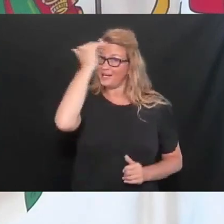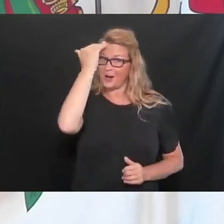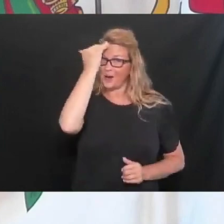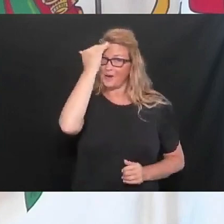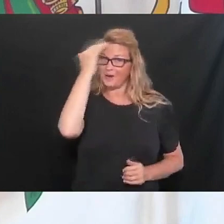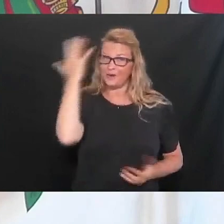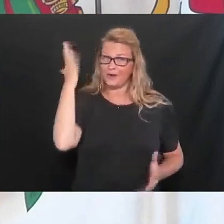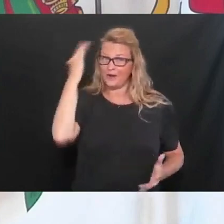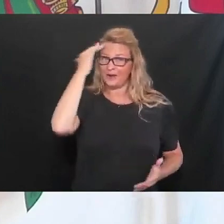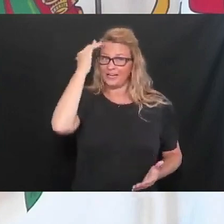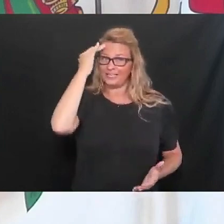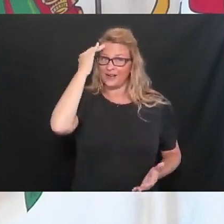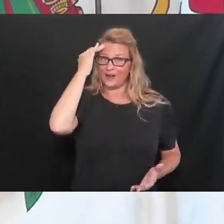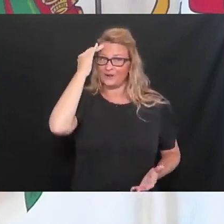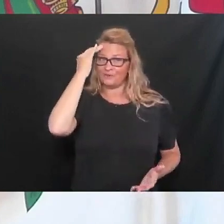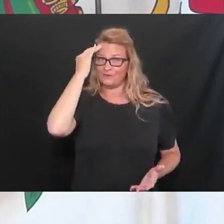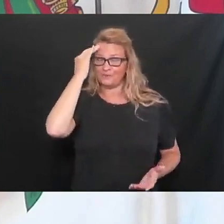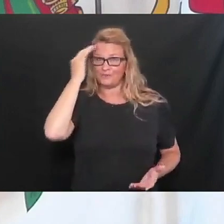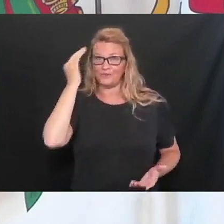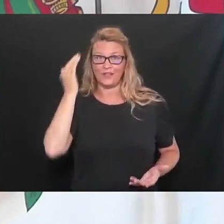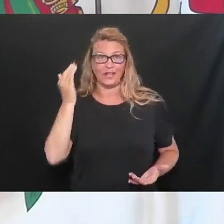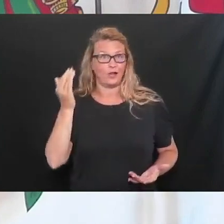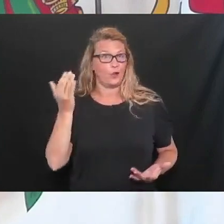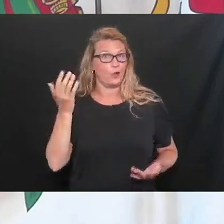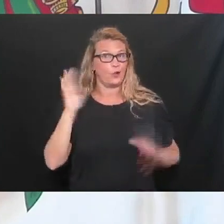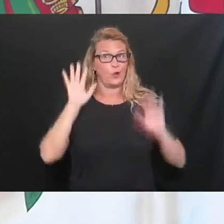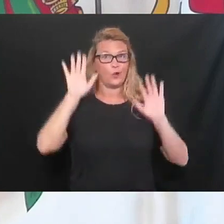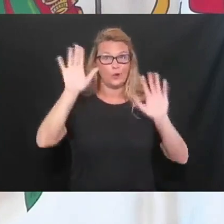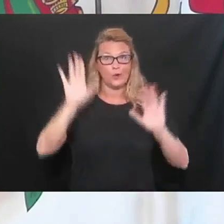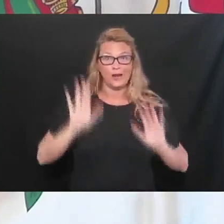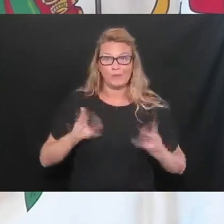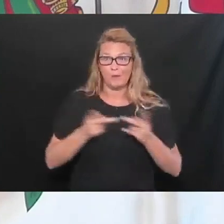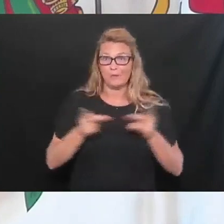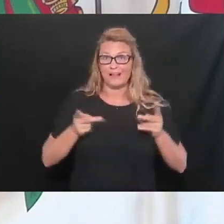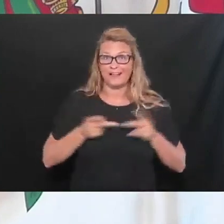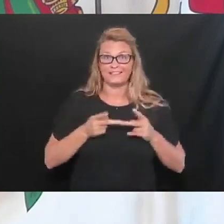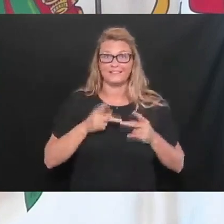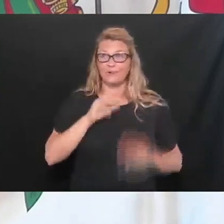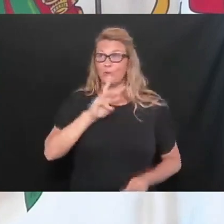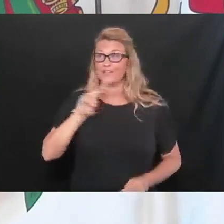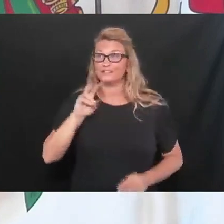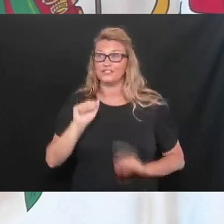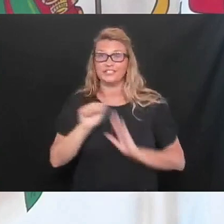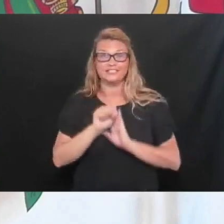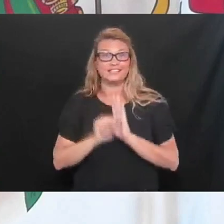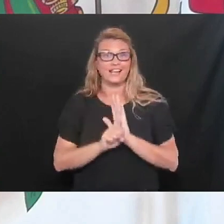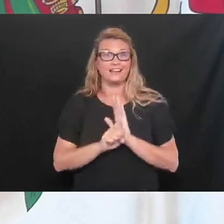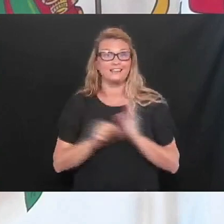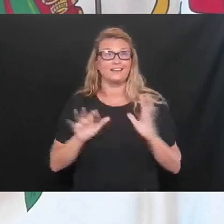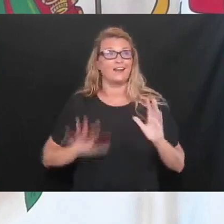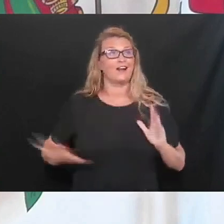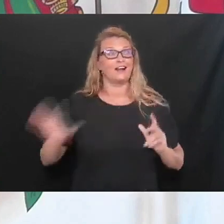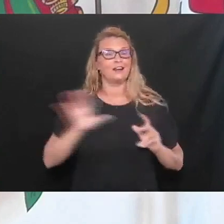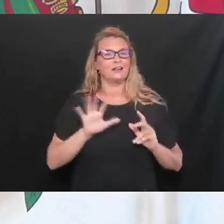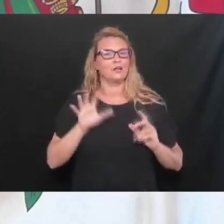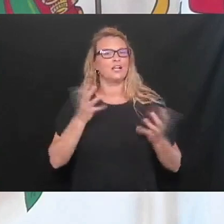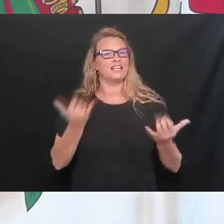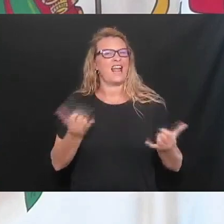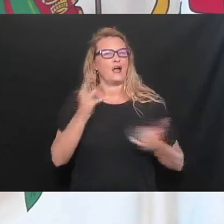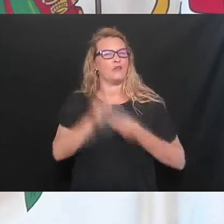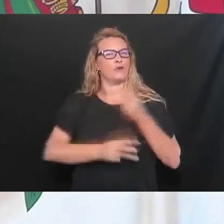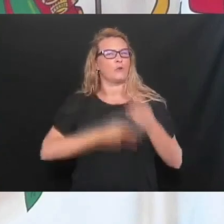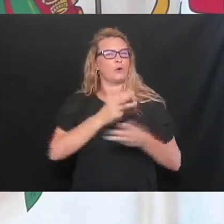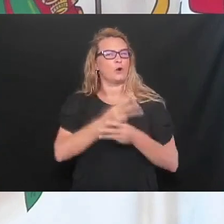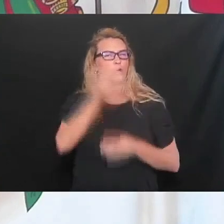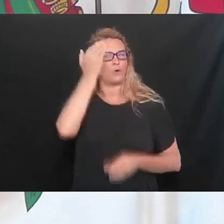We've always known how good we are. We've always known what an incredible place West Virginia is. We just needed the world to know it. And